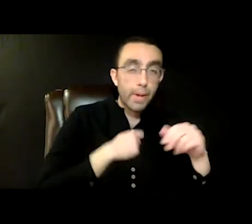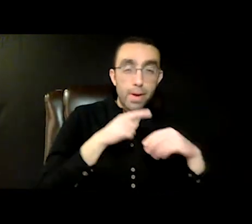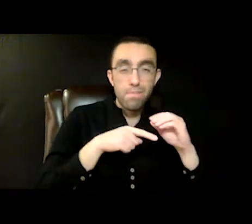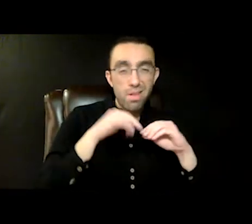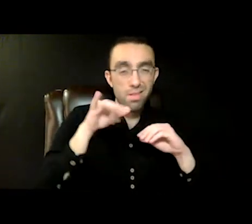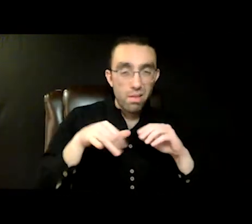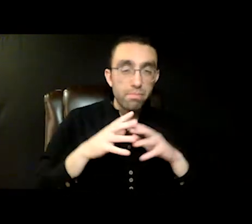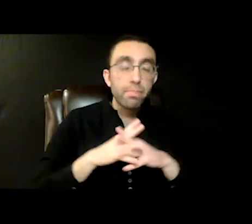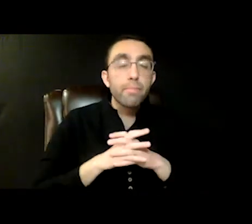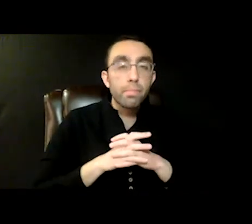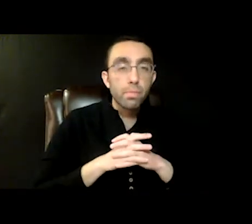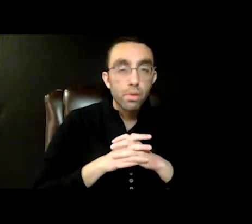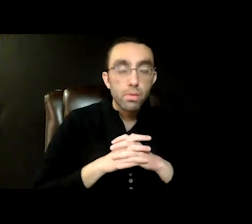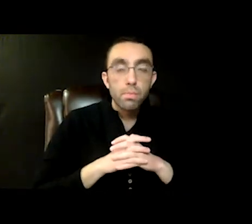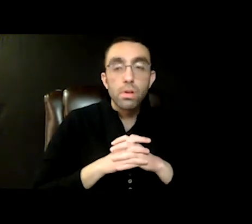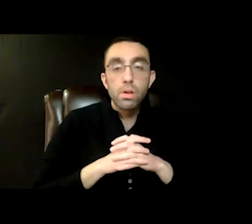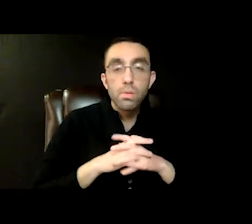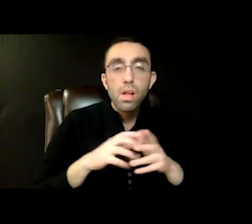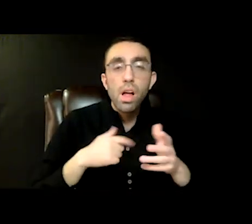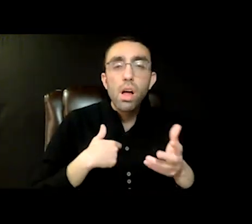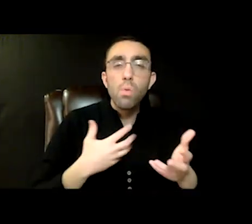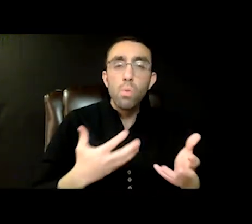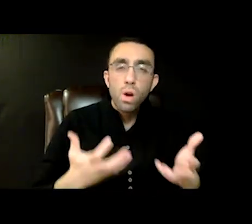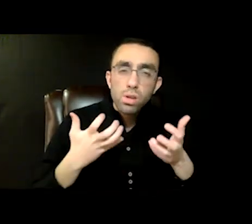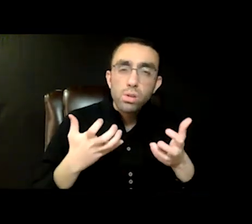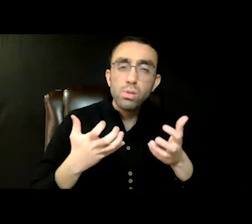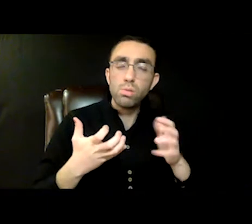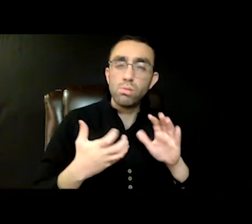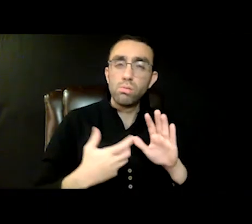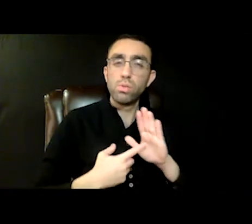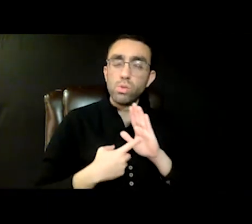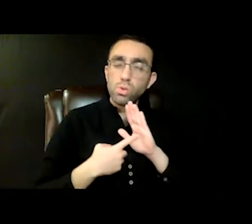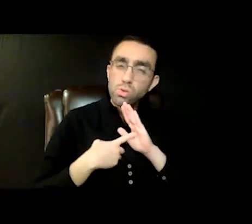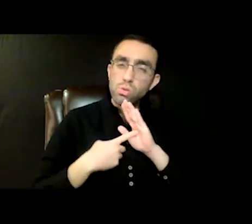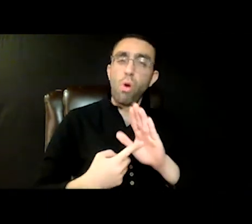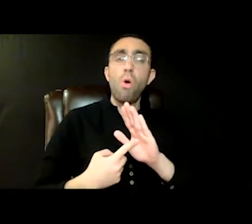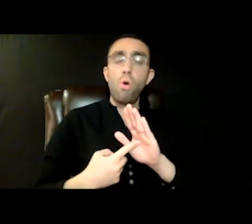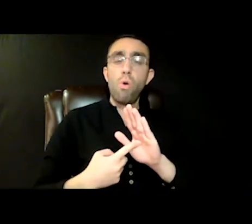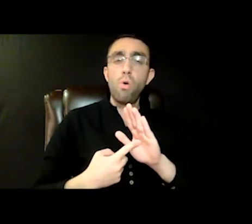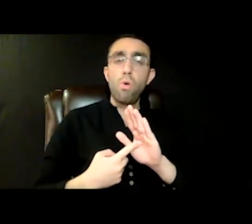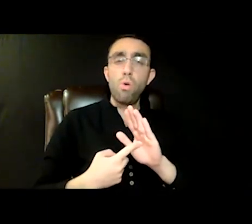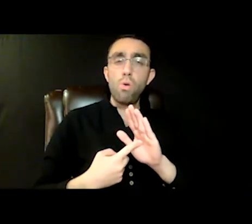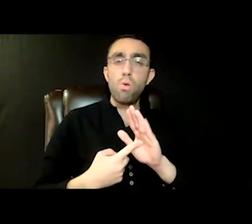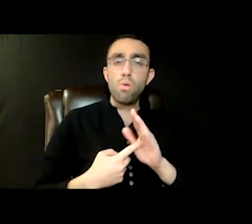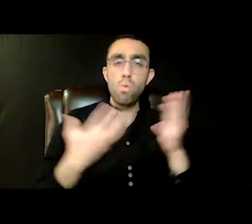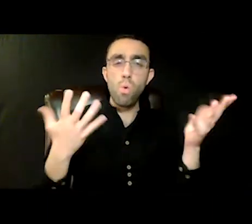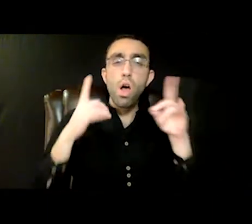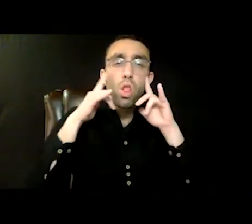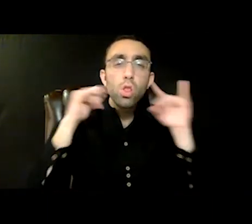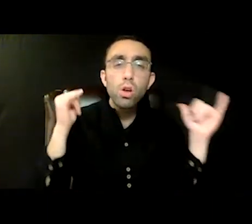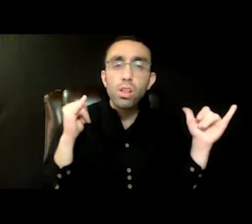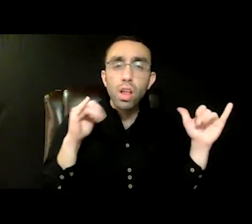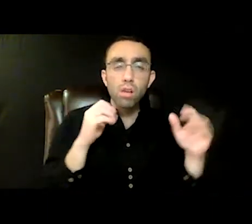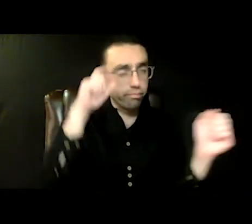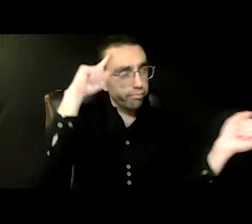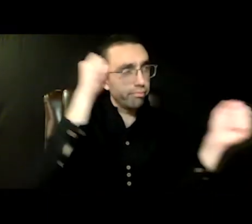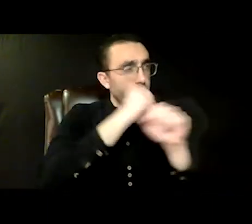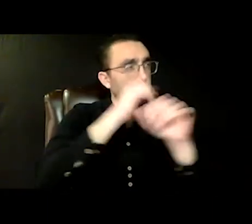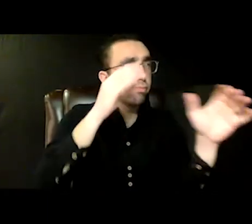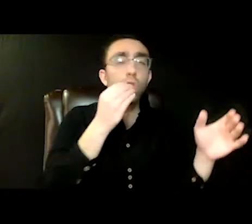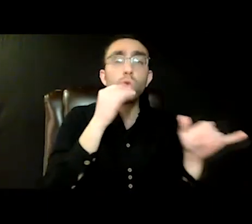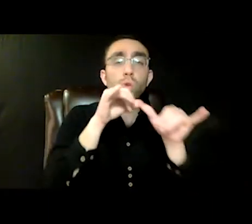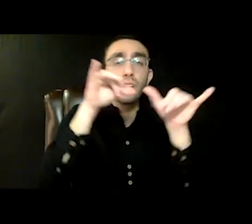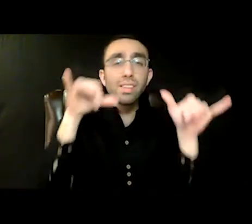because they're kind of boring, but I just wanted to give some kind of backside to understanding our food system. And our food system is not